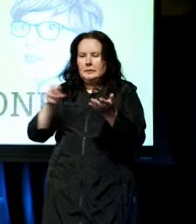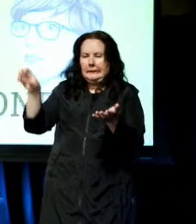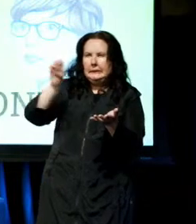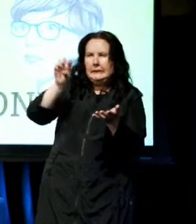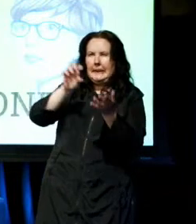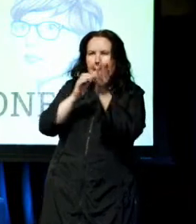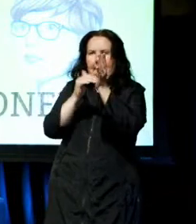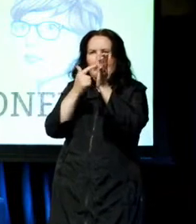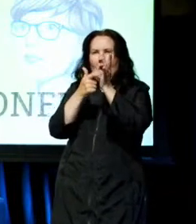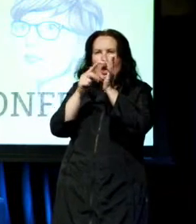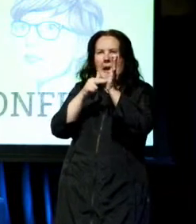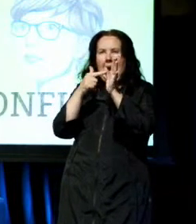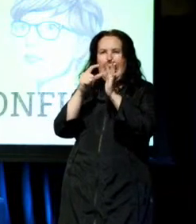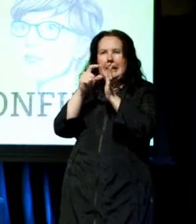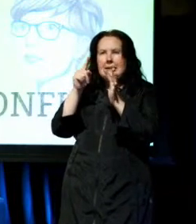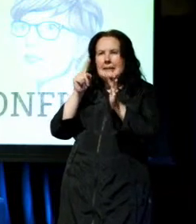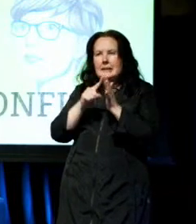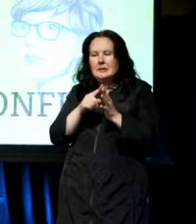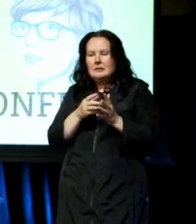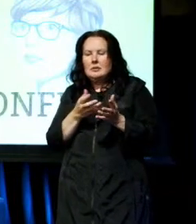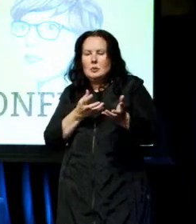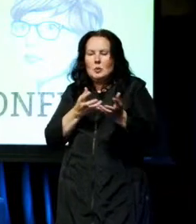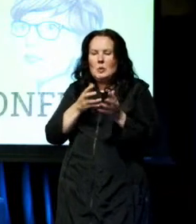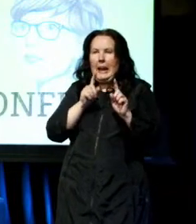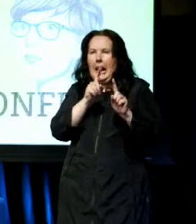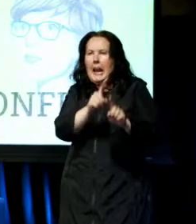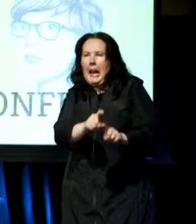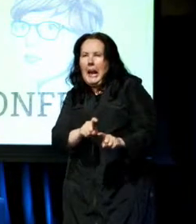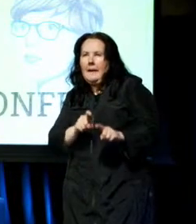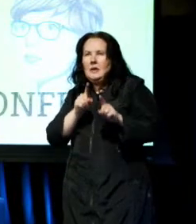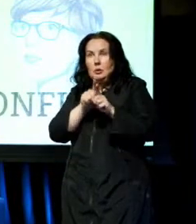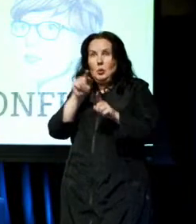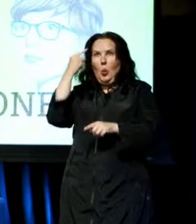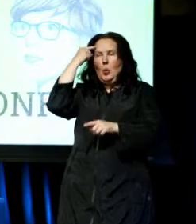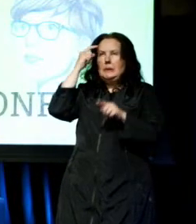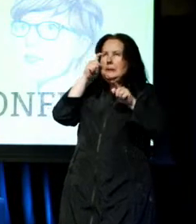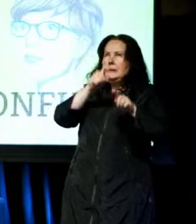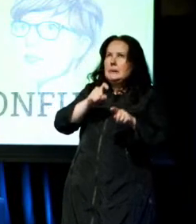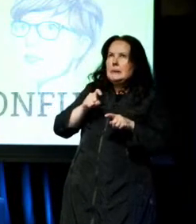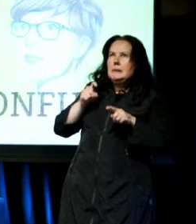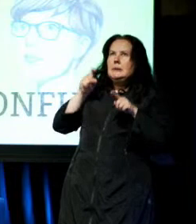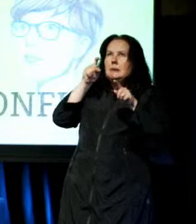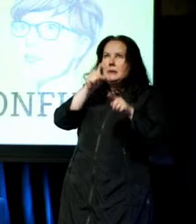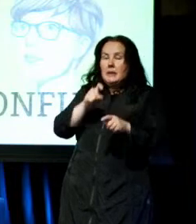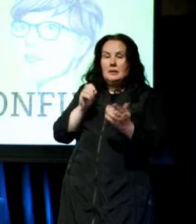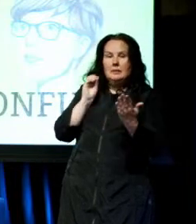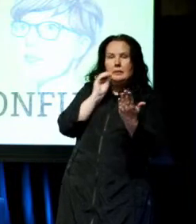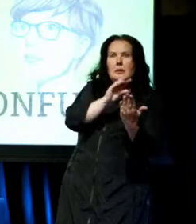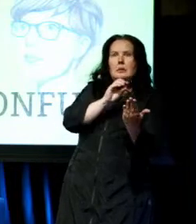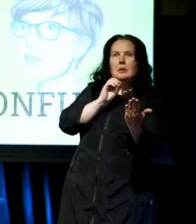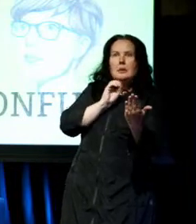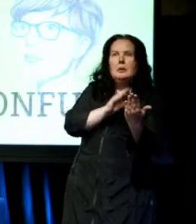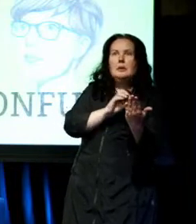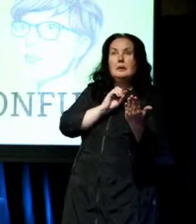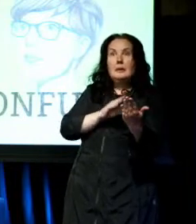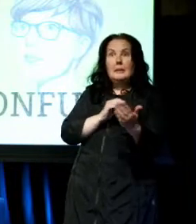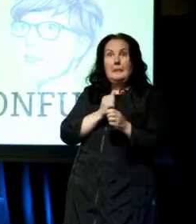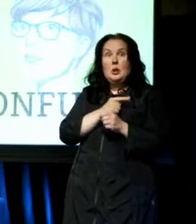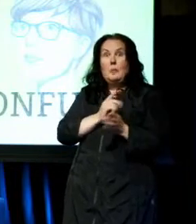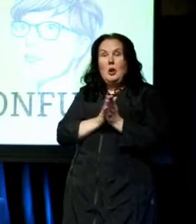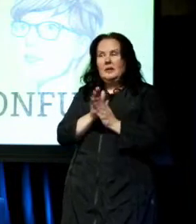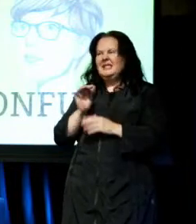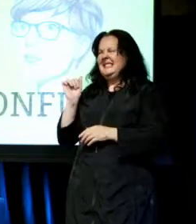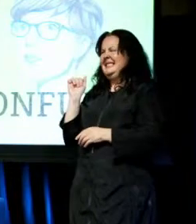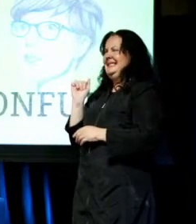TV, I'm going to complain about this. Like, was that sort of motivating you? Absolutely. Or? So things that had pissed me off for